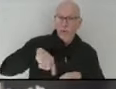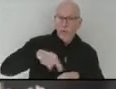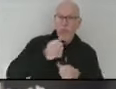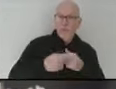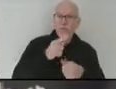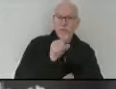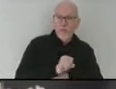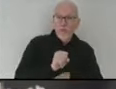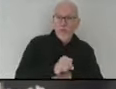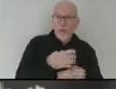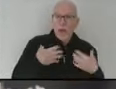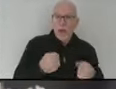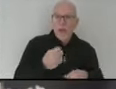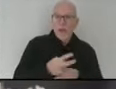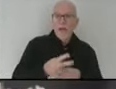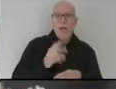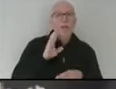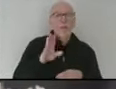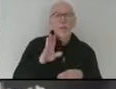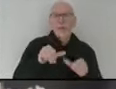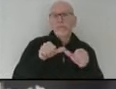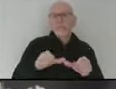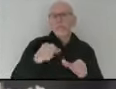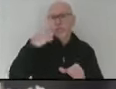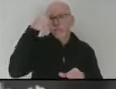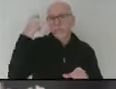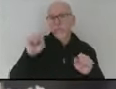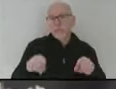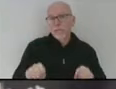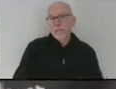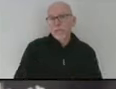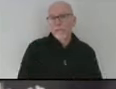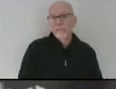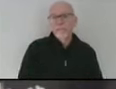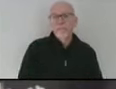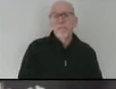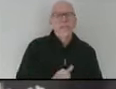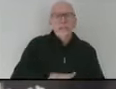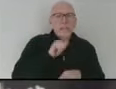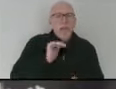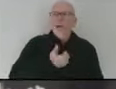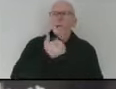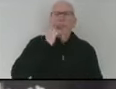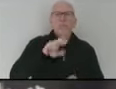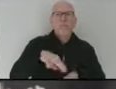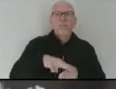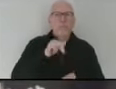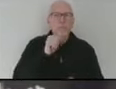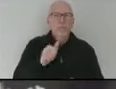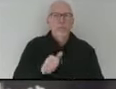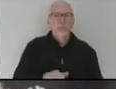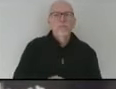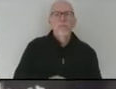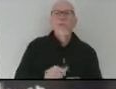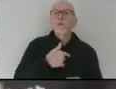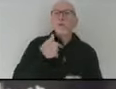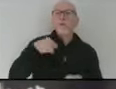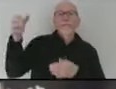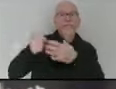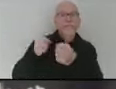in healthcare will have a very long-lasting effect. This is not normal for us. We have brought on-site counselors,